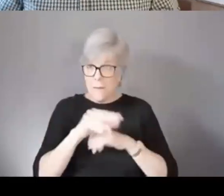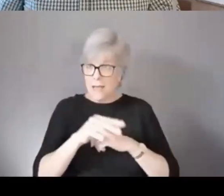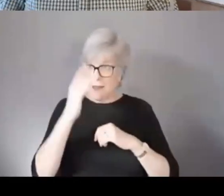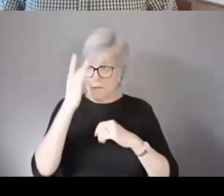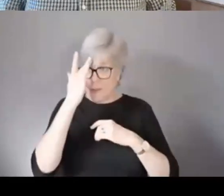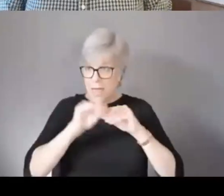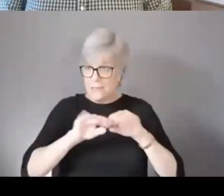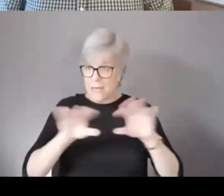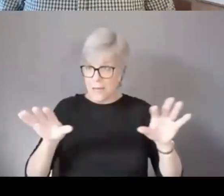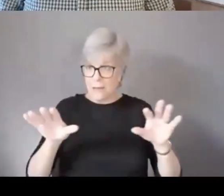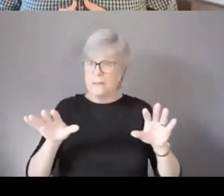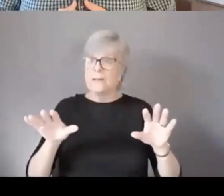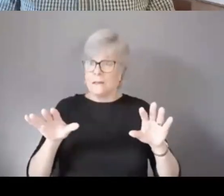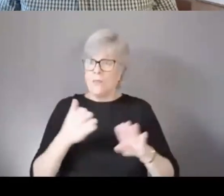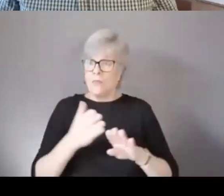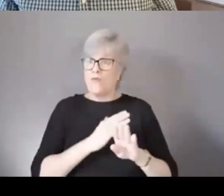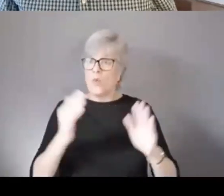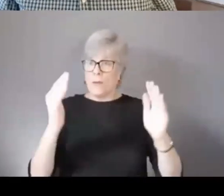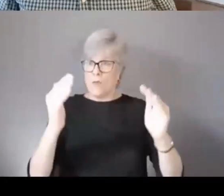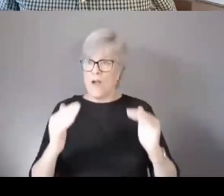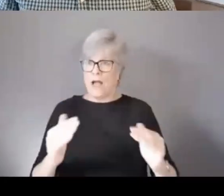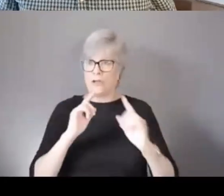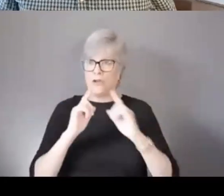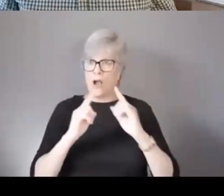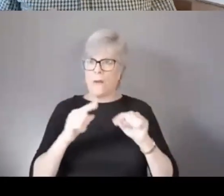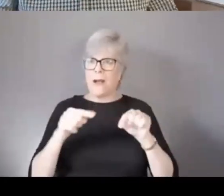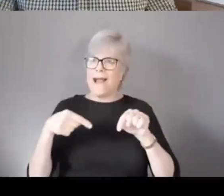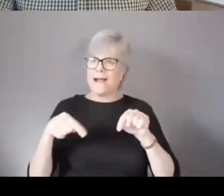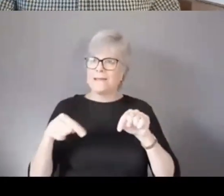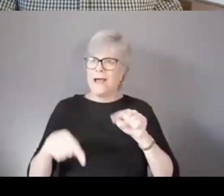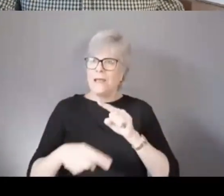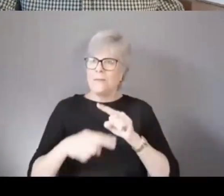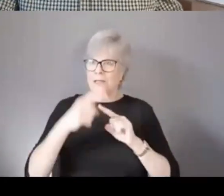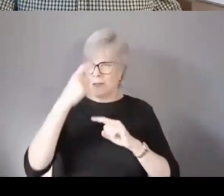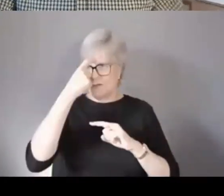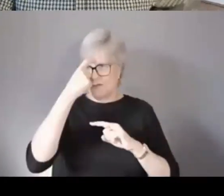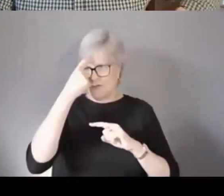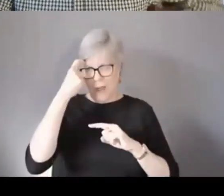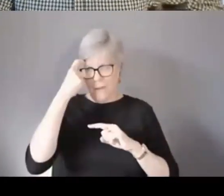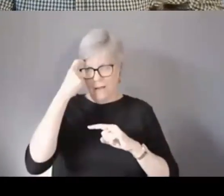specifically about anxiety and trauma. Give you a second.